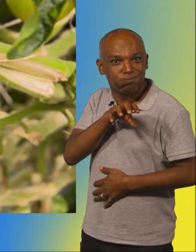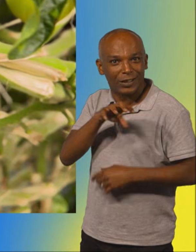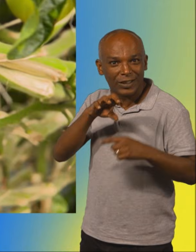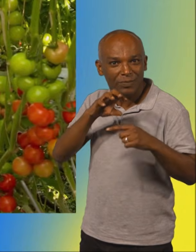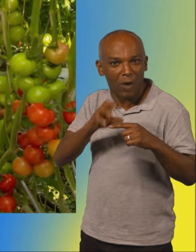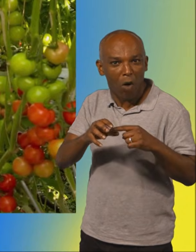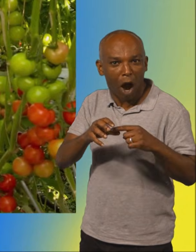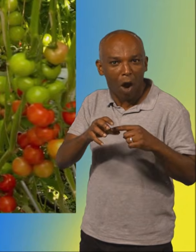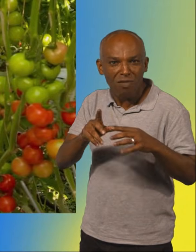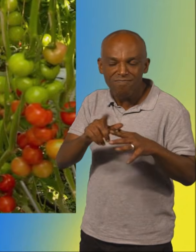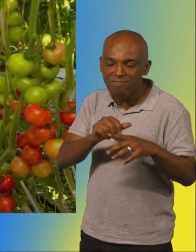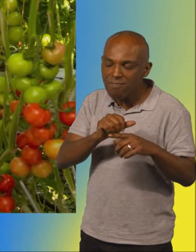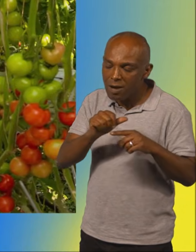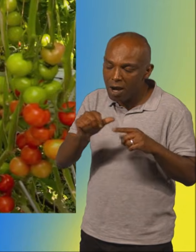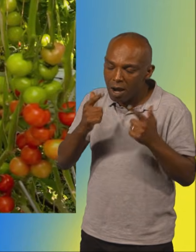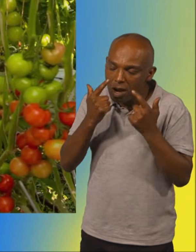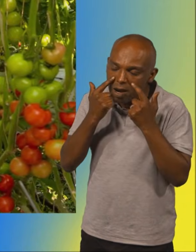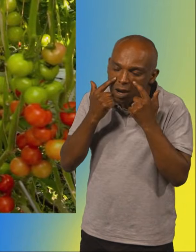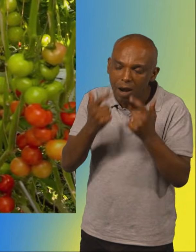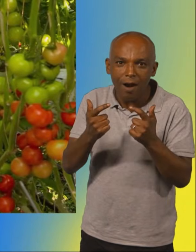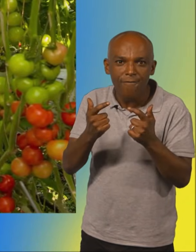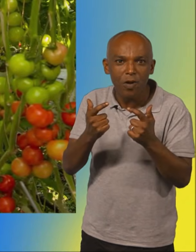plant very carefully.